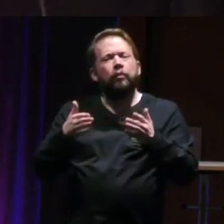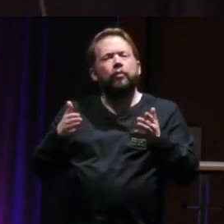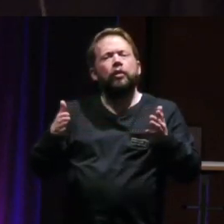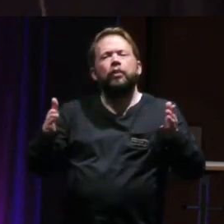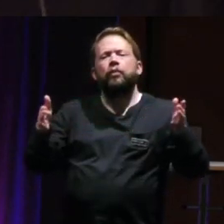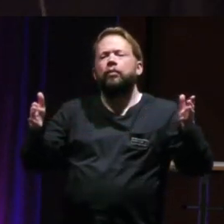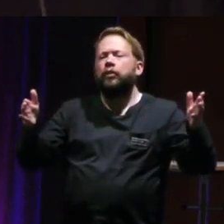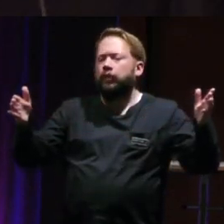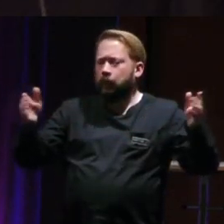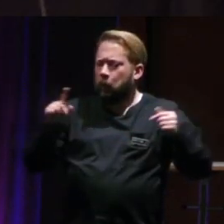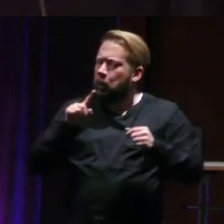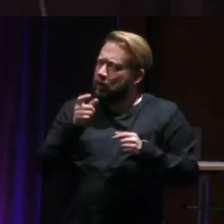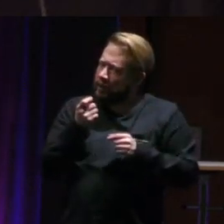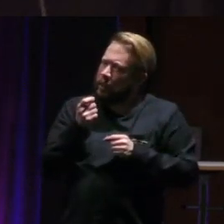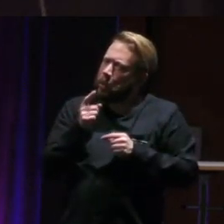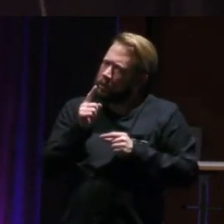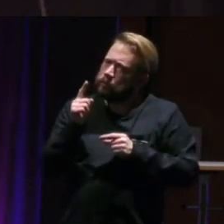marginalized.